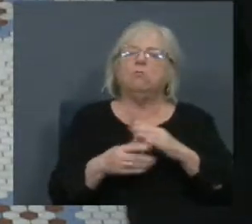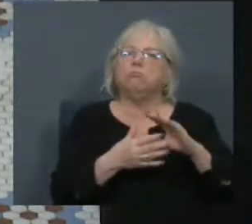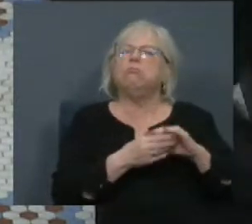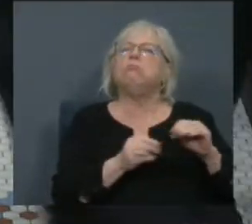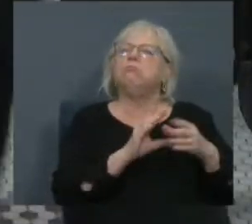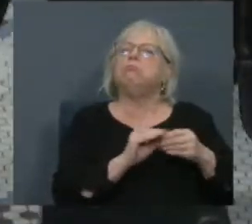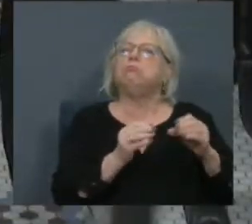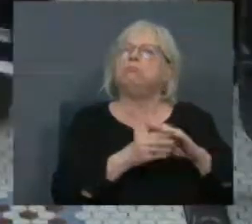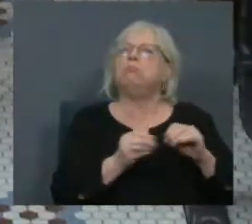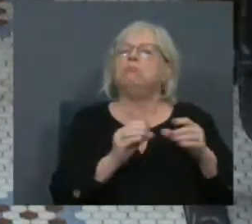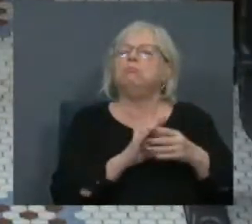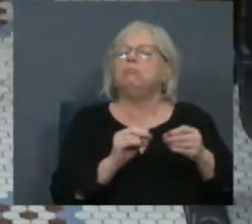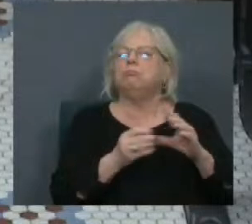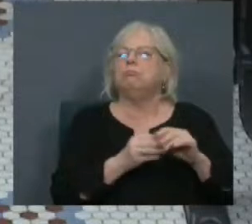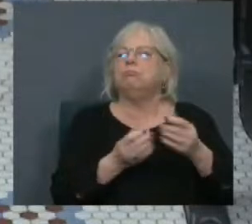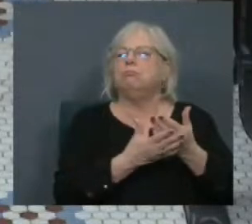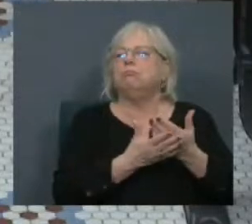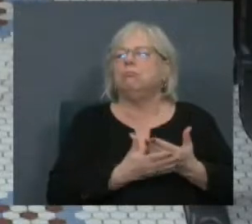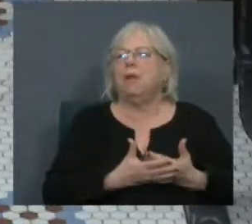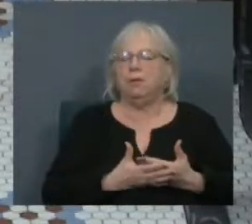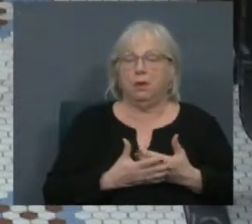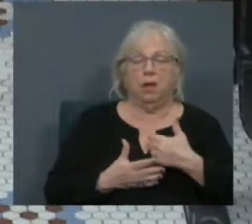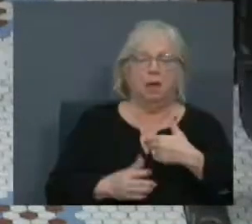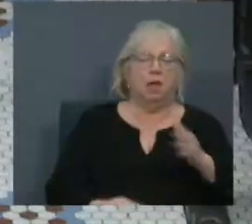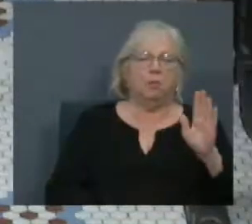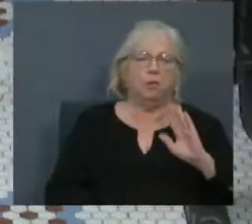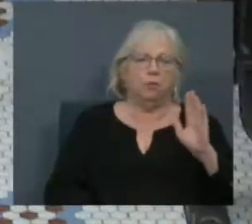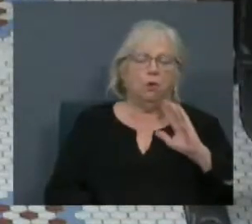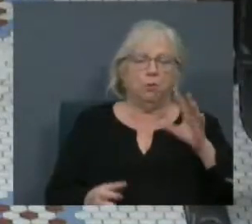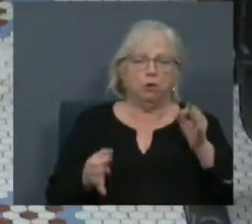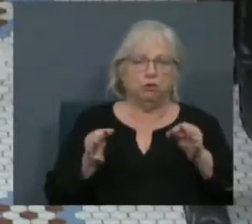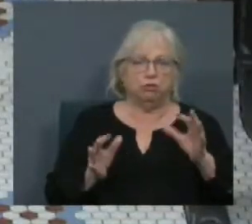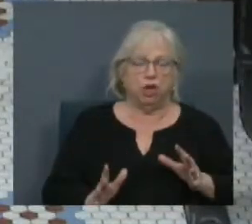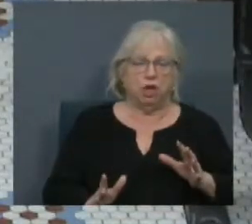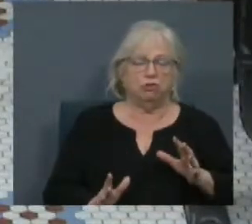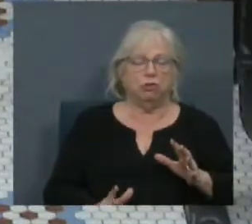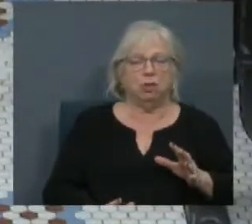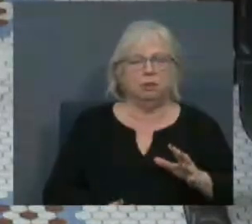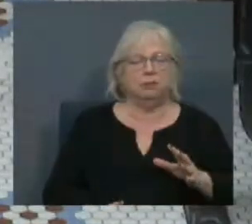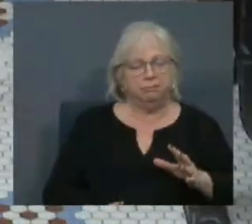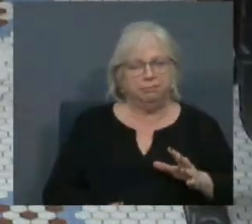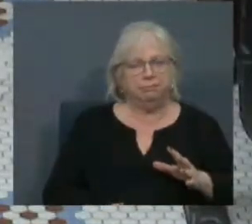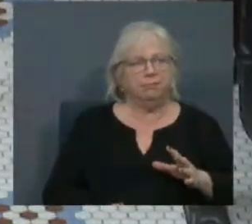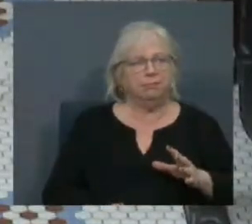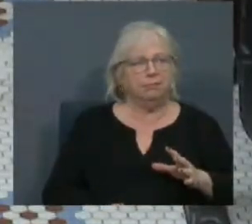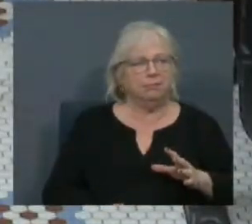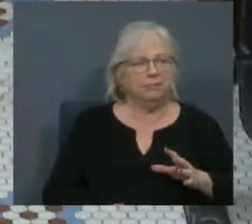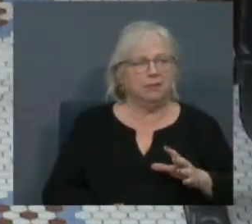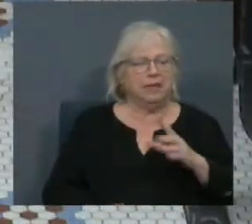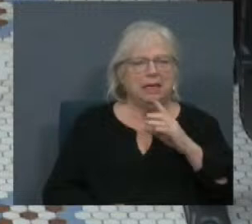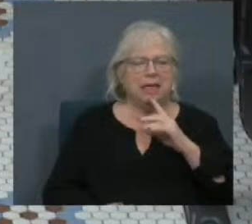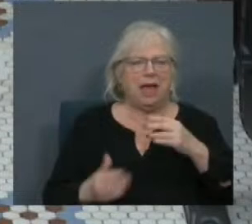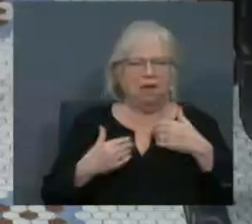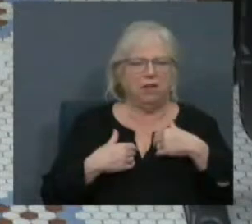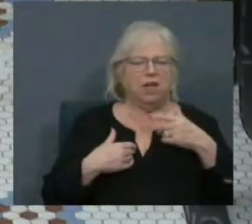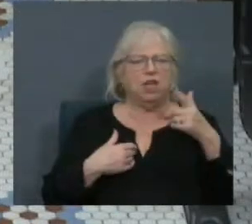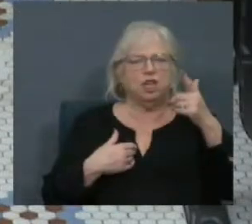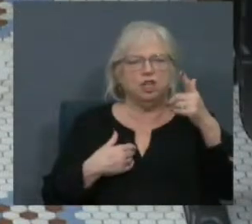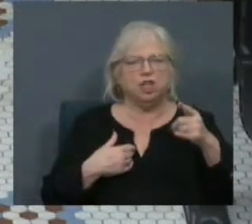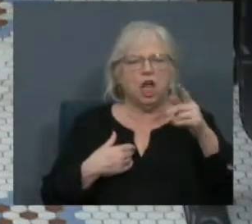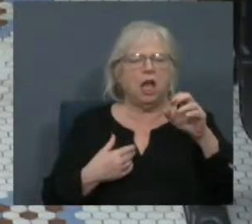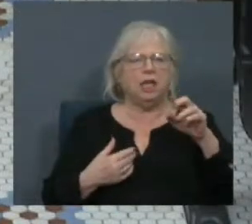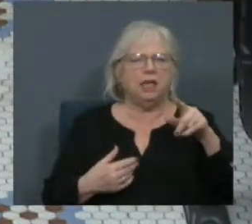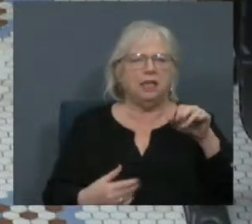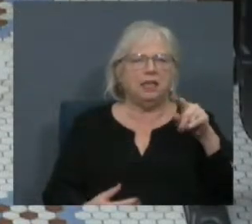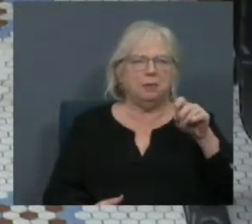evidence. I'm a former judge. There's a shot spotter part of